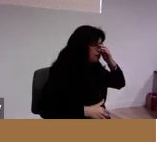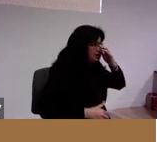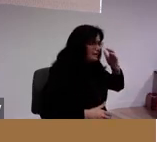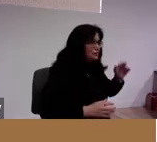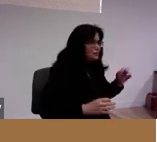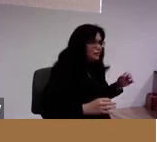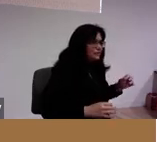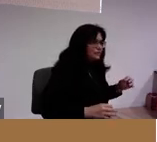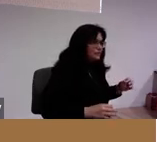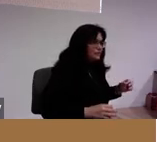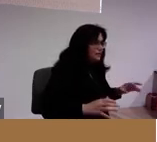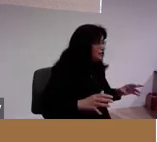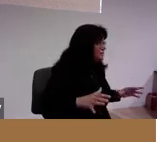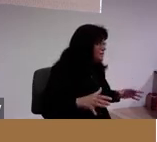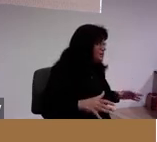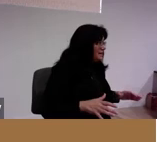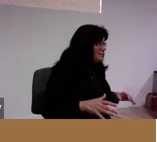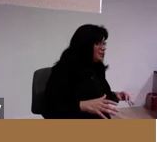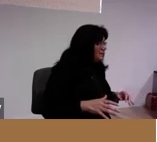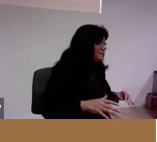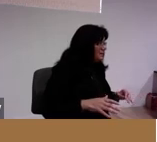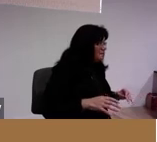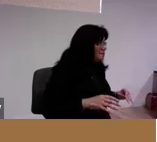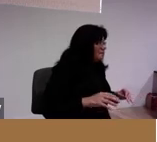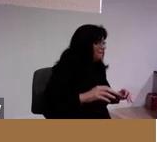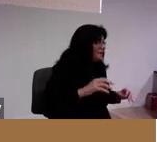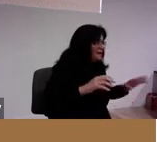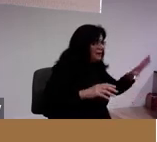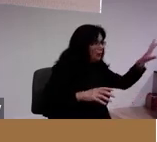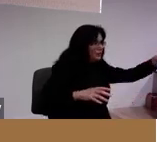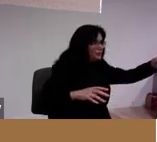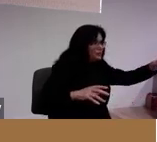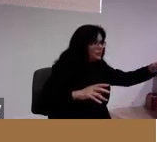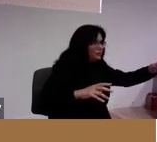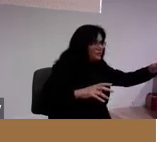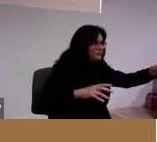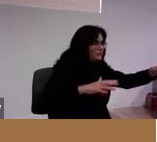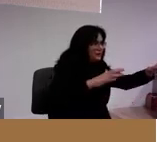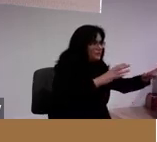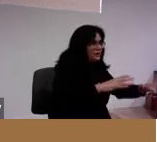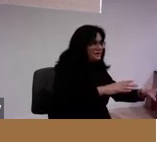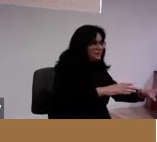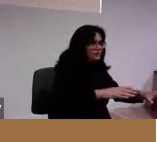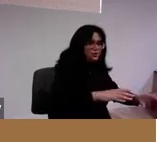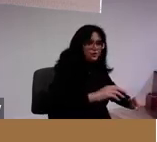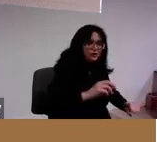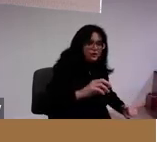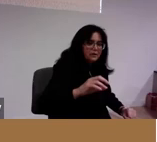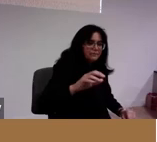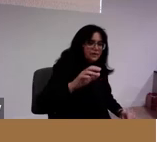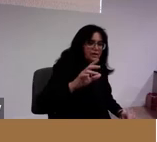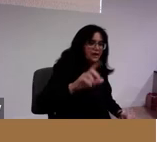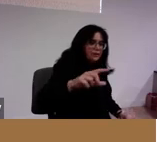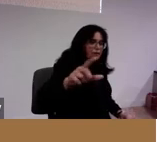back to the classroom, the Easter bunny had been, and the window was open, some chairs had been turned